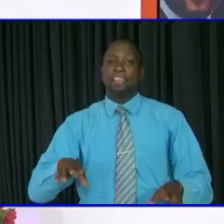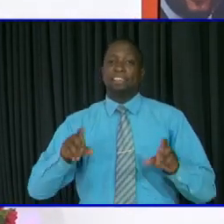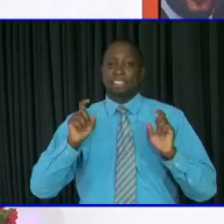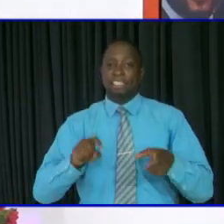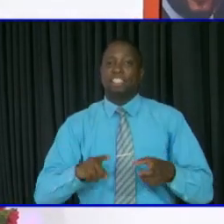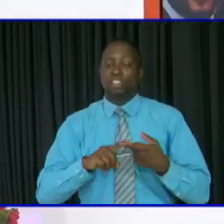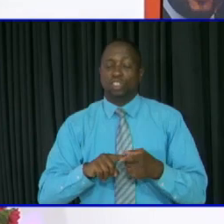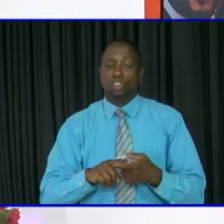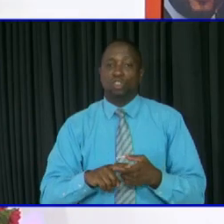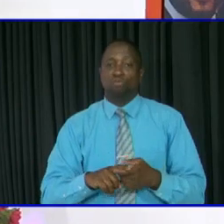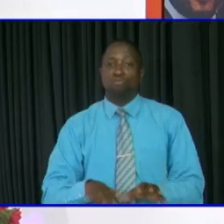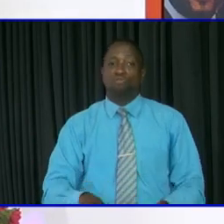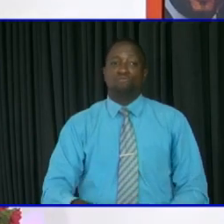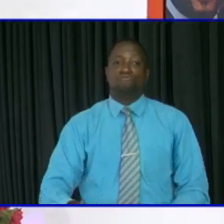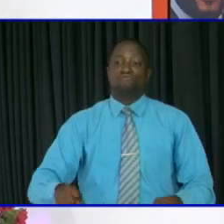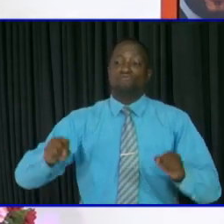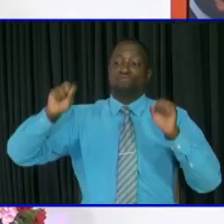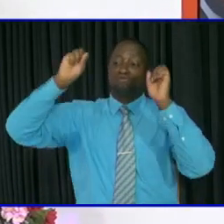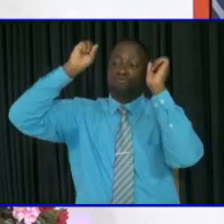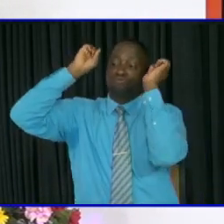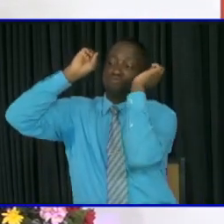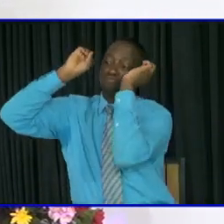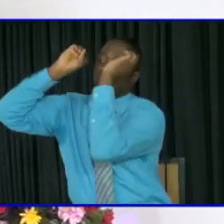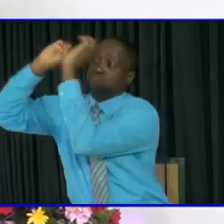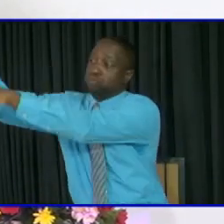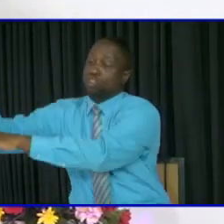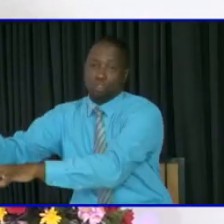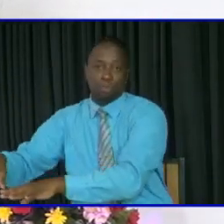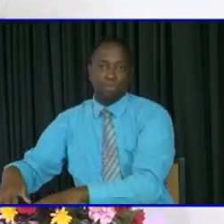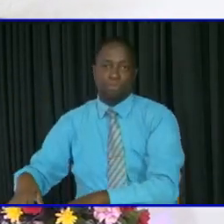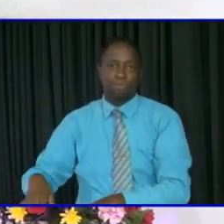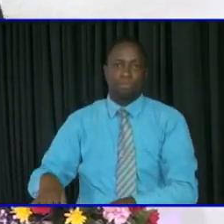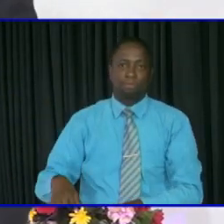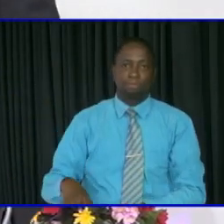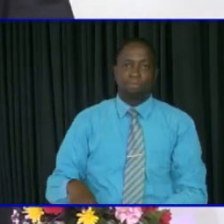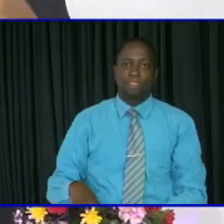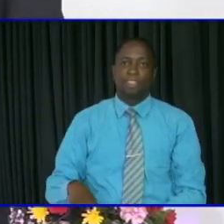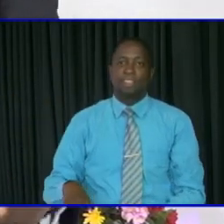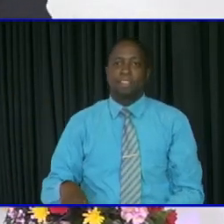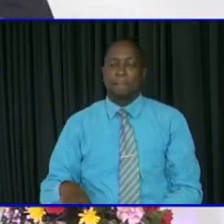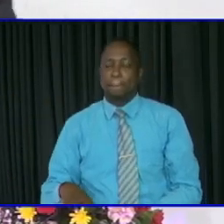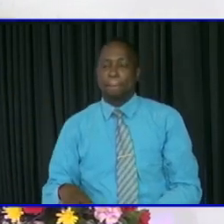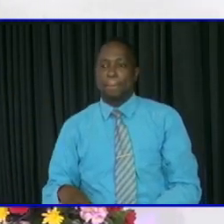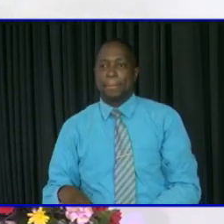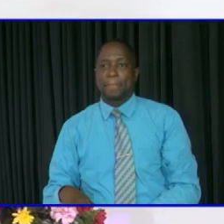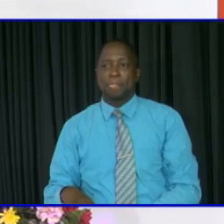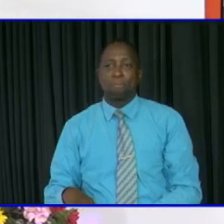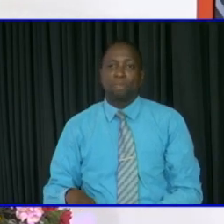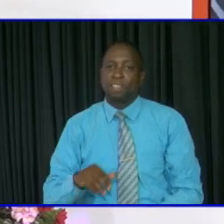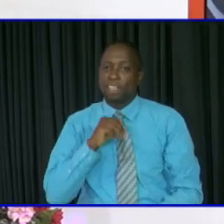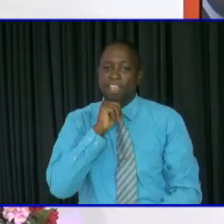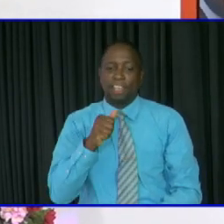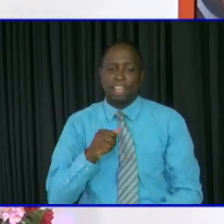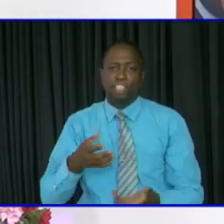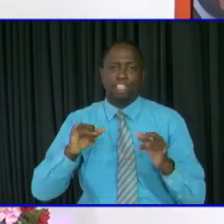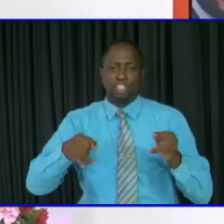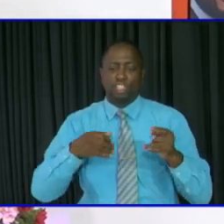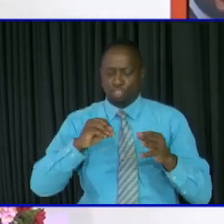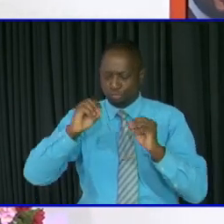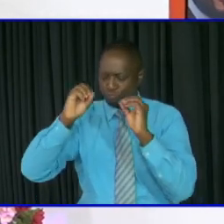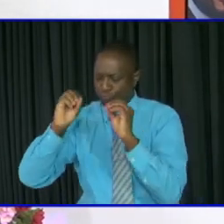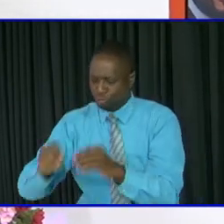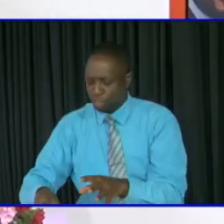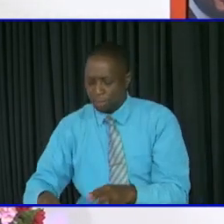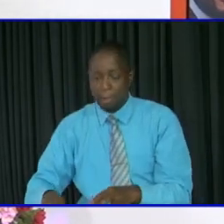away. And when we throw them away, it suggests then that it will take some energy for us to go after